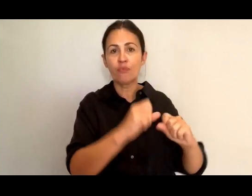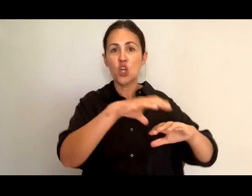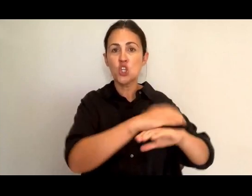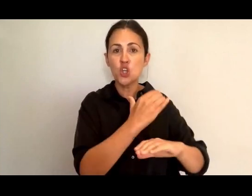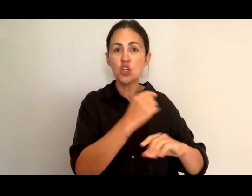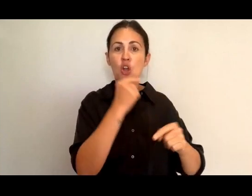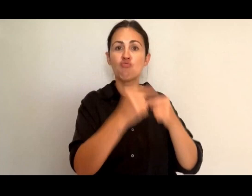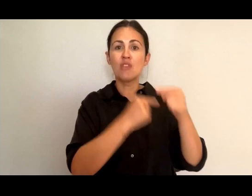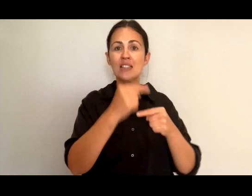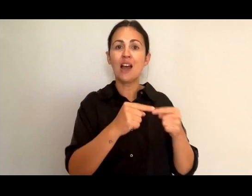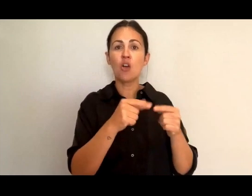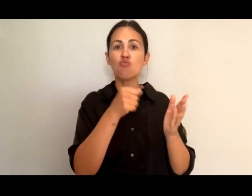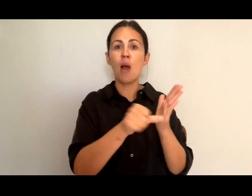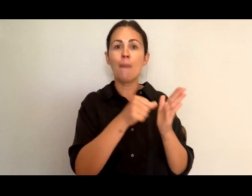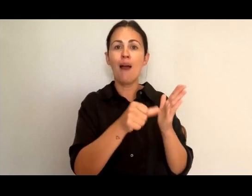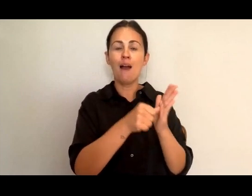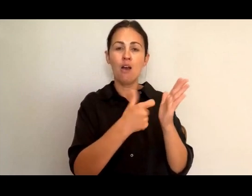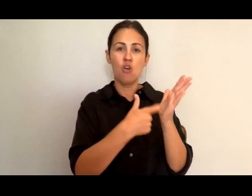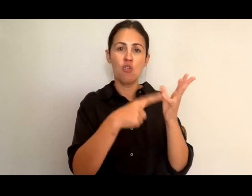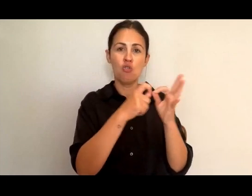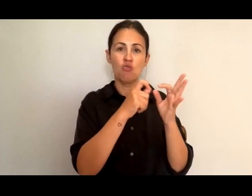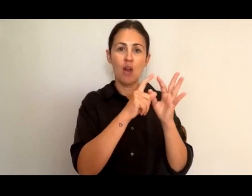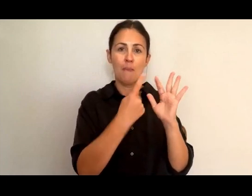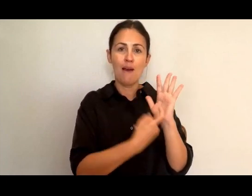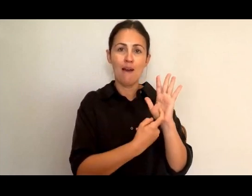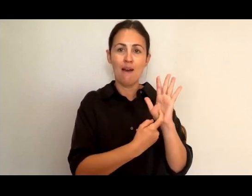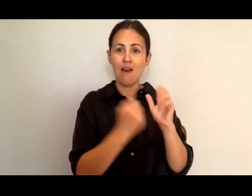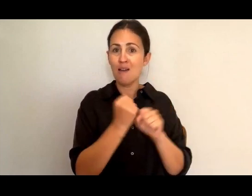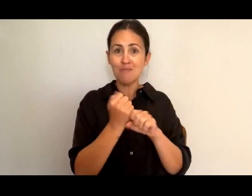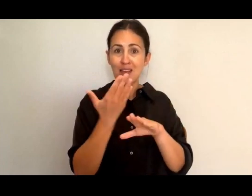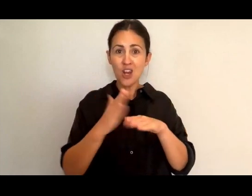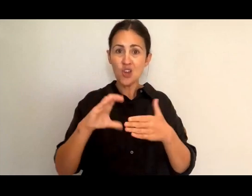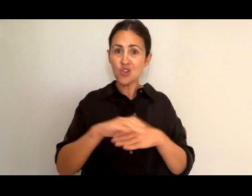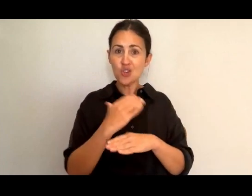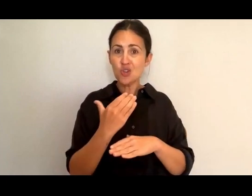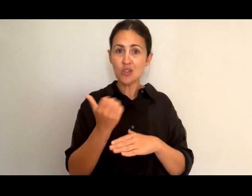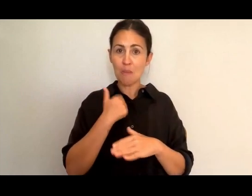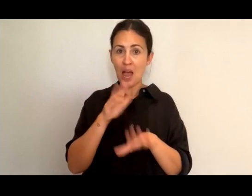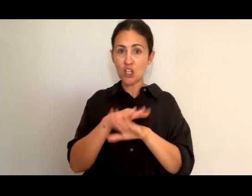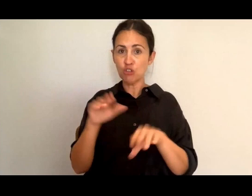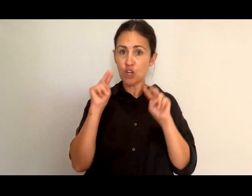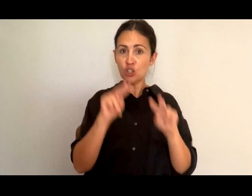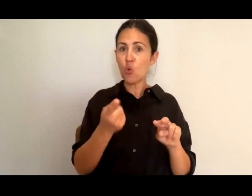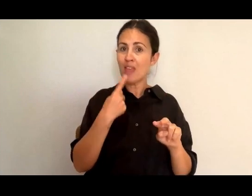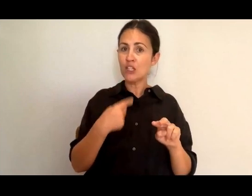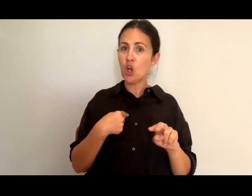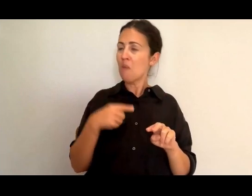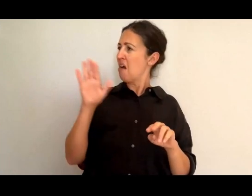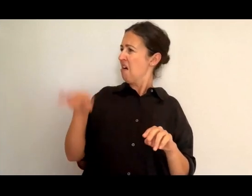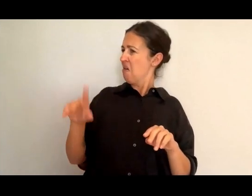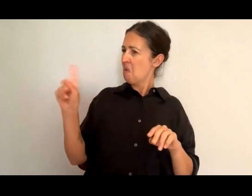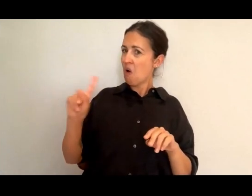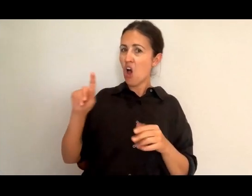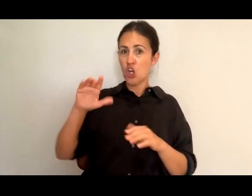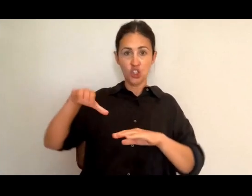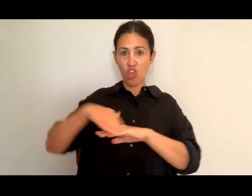my children saw this, they were like, "Oh, Dad, look at this, they're recycling these materials here." And the more awareness that we have around product